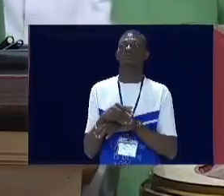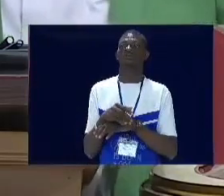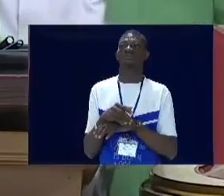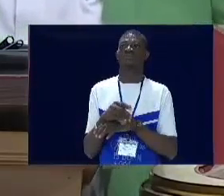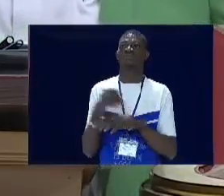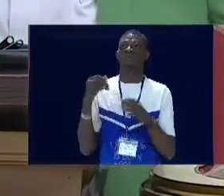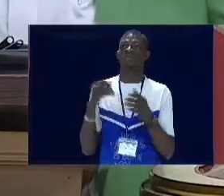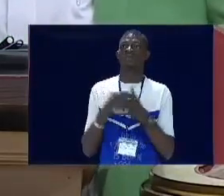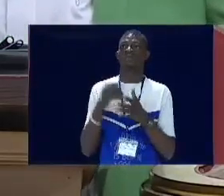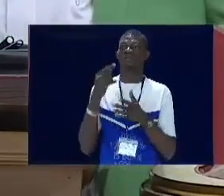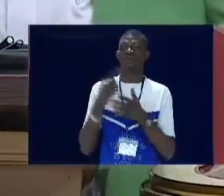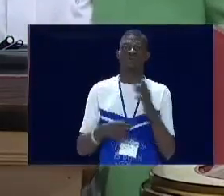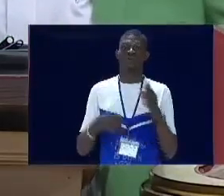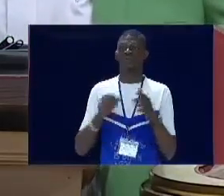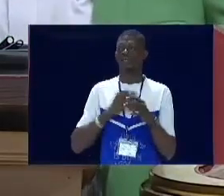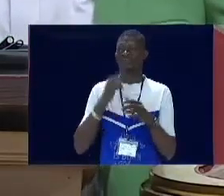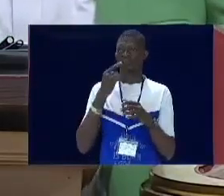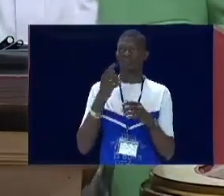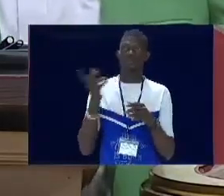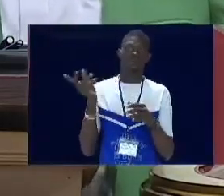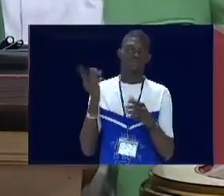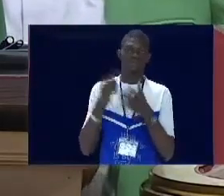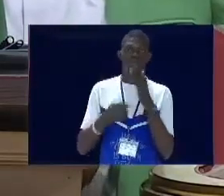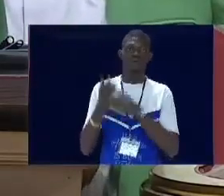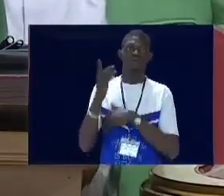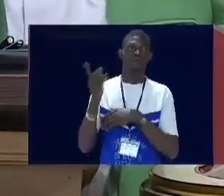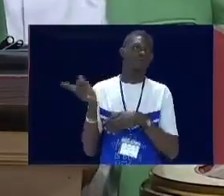what I heard God say.